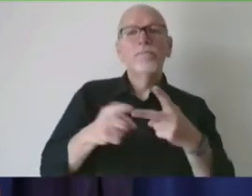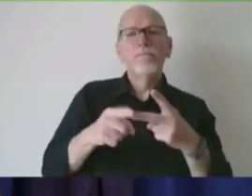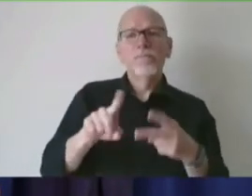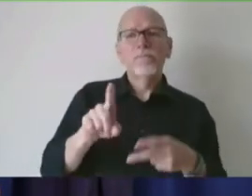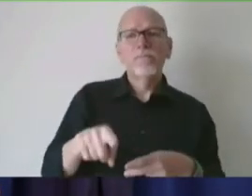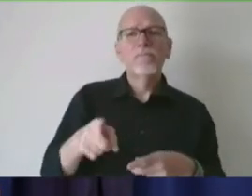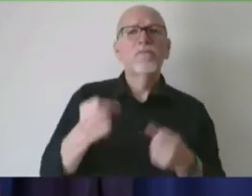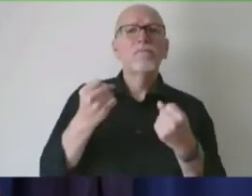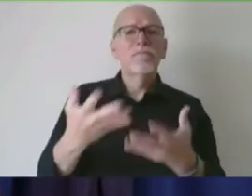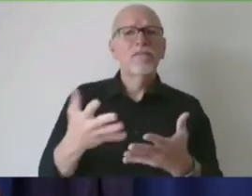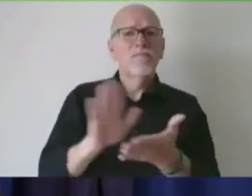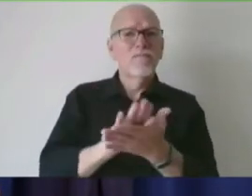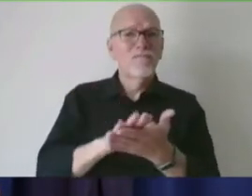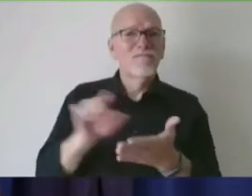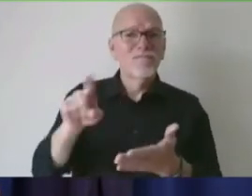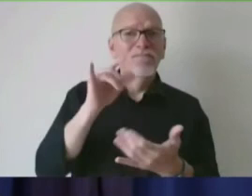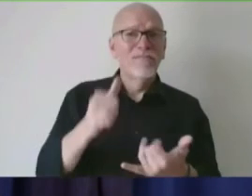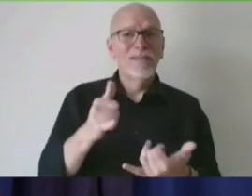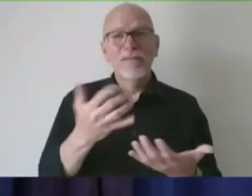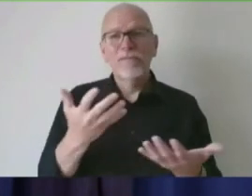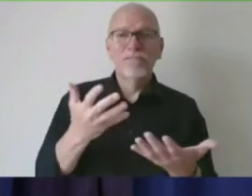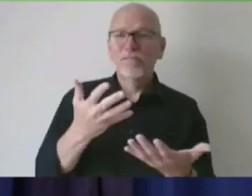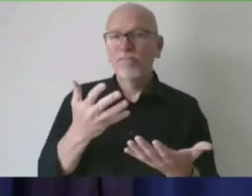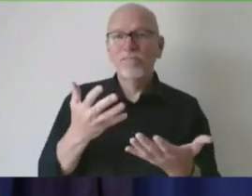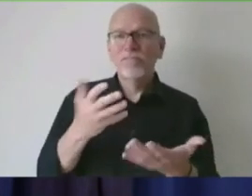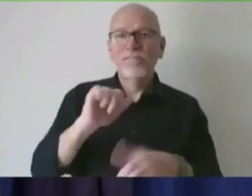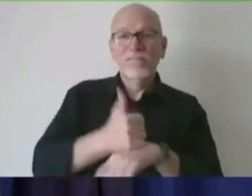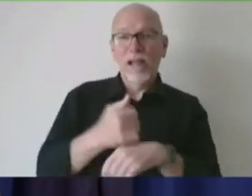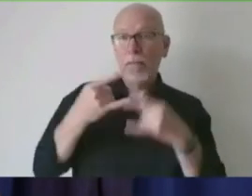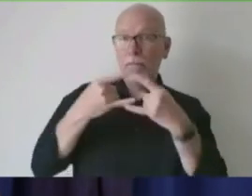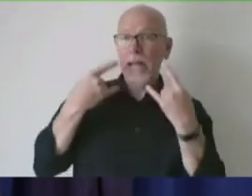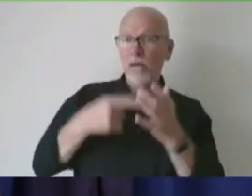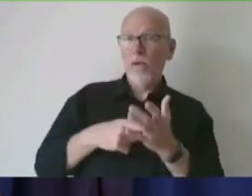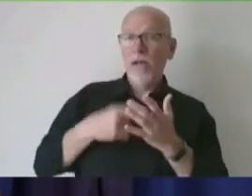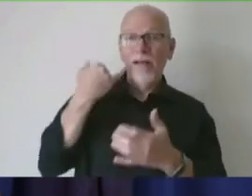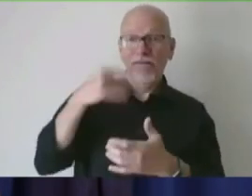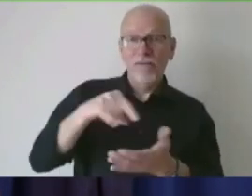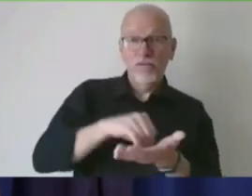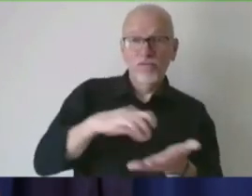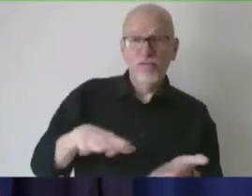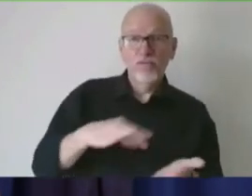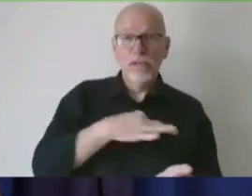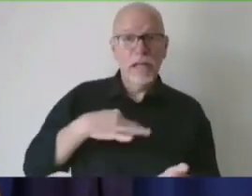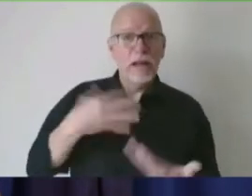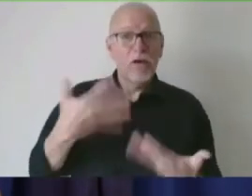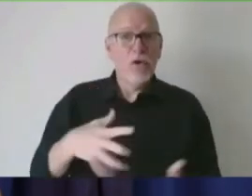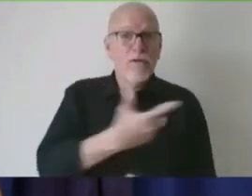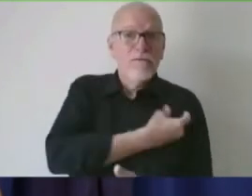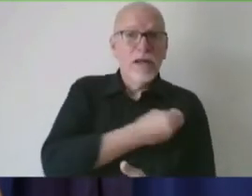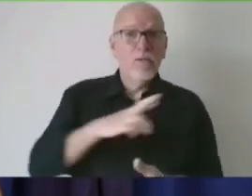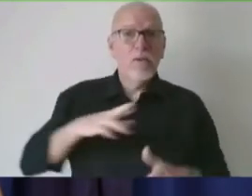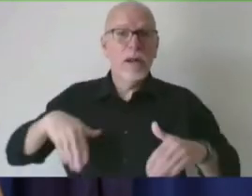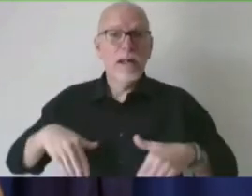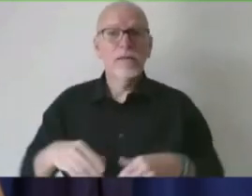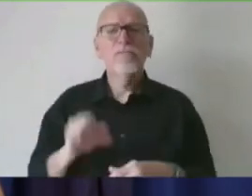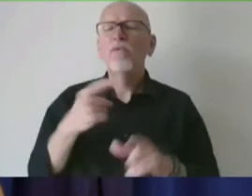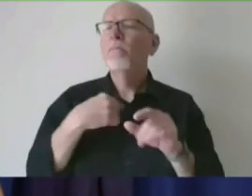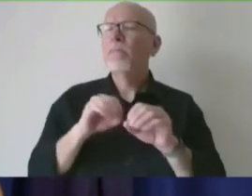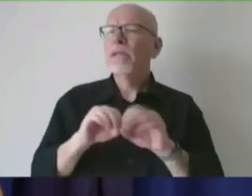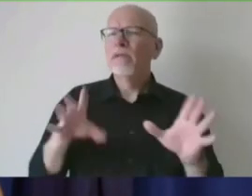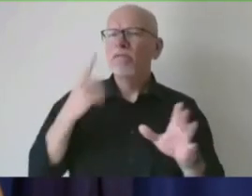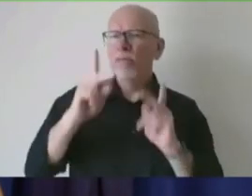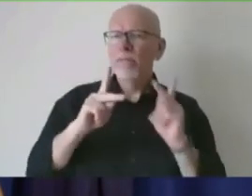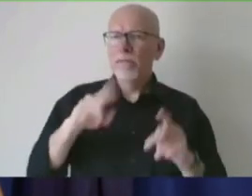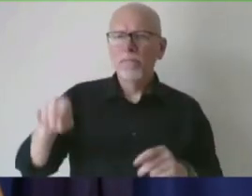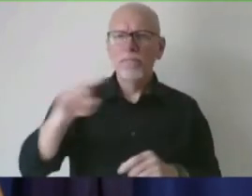Many local schools are basing their masking requirements on whether or not staff and students are vaccinated or not. So just to clarify for